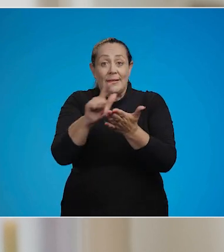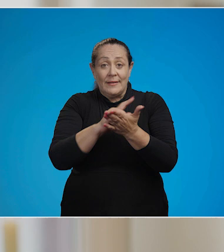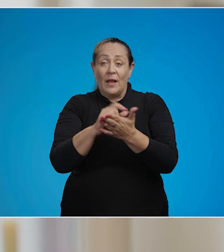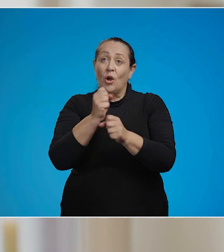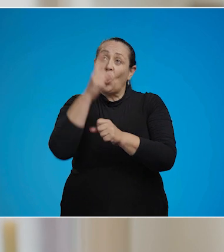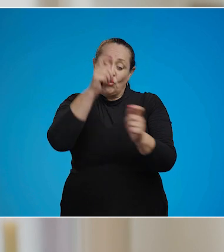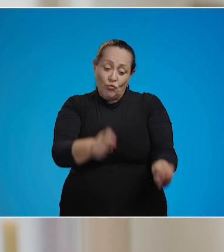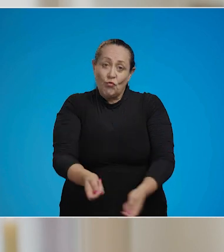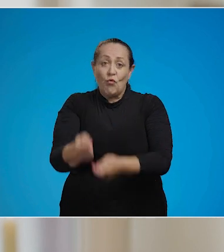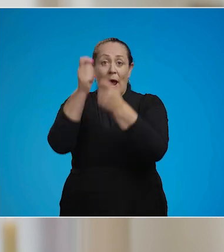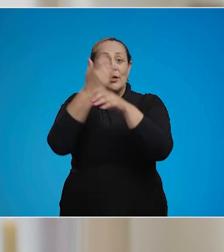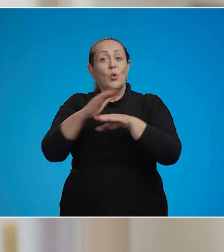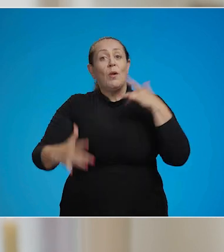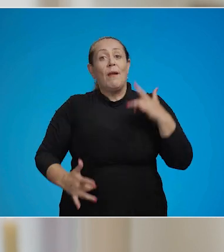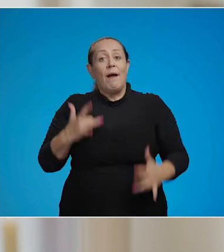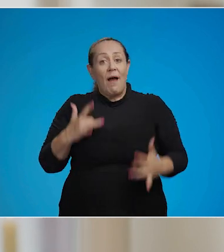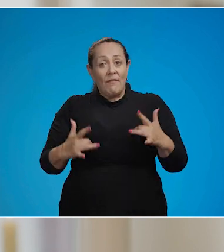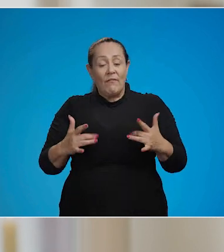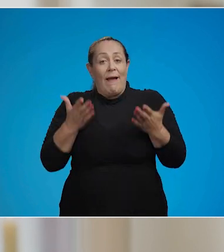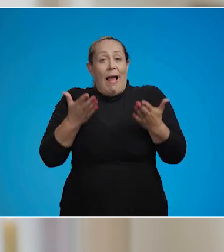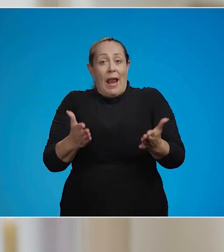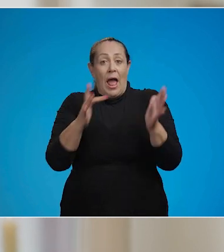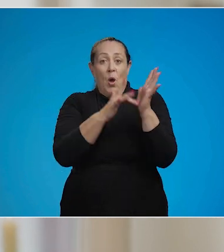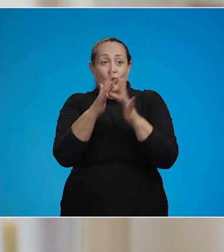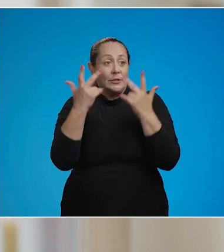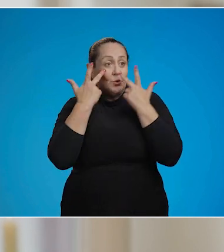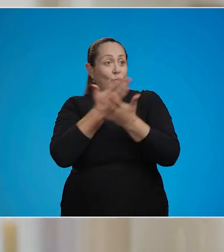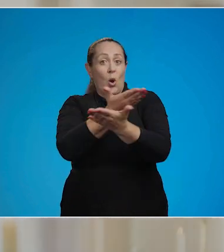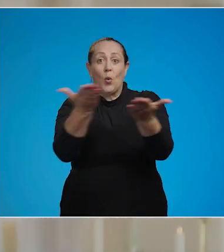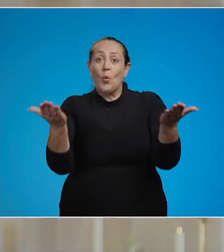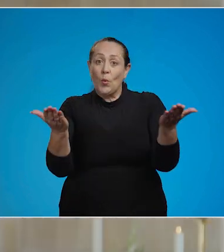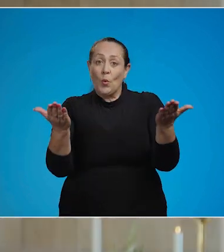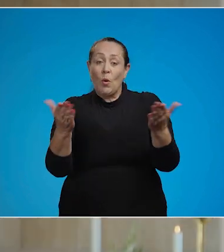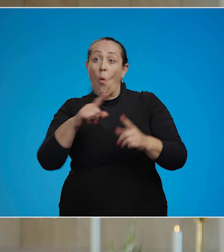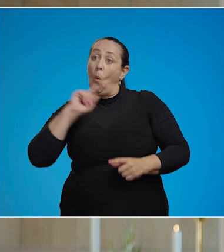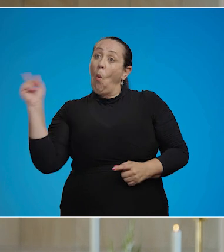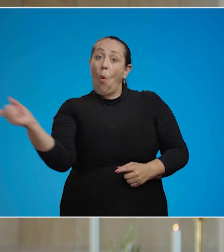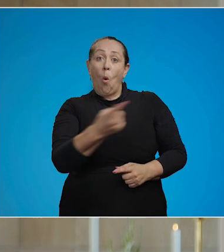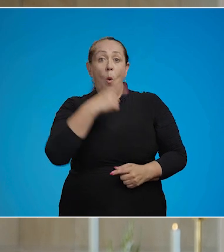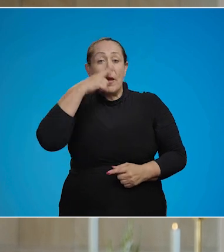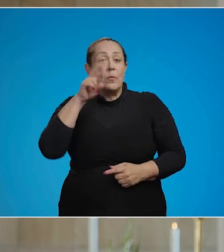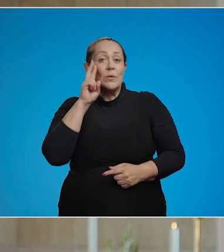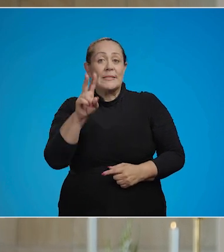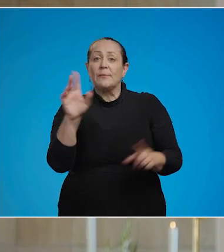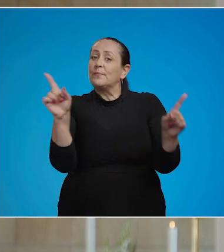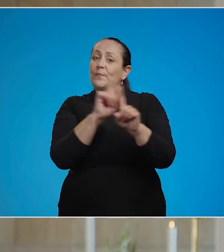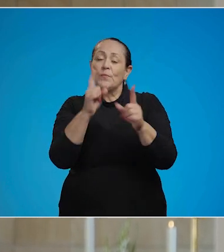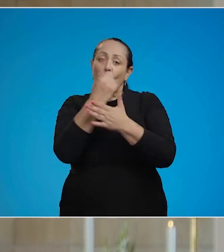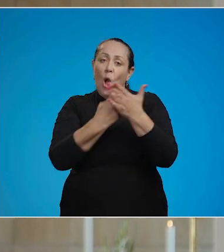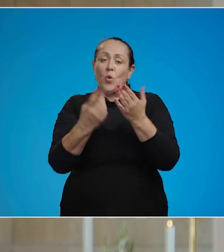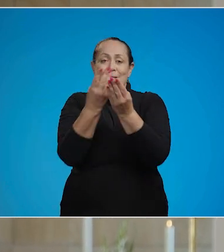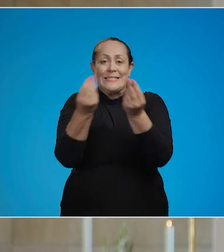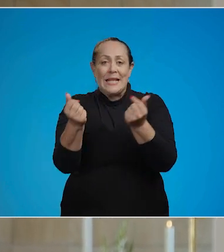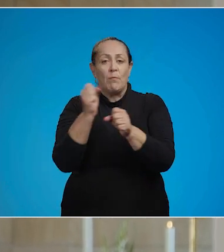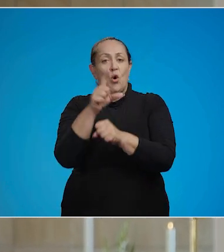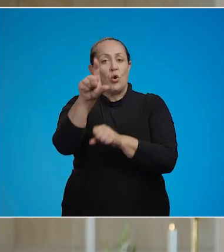afterwards, God raised him to life and allowed him to be seen, not by the whole people, but only